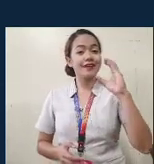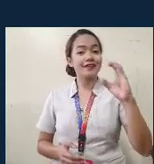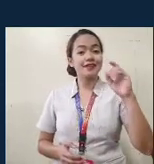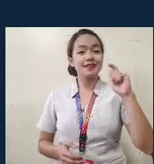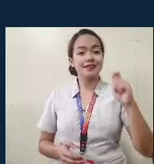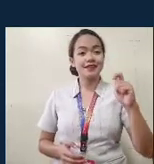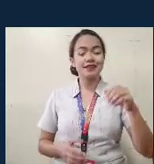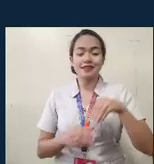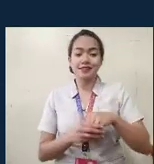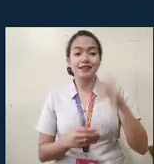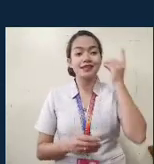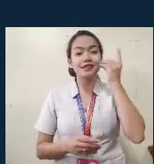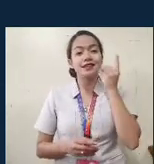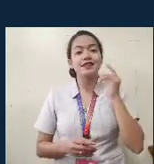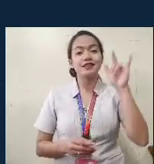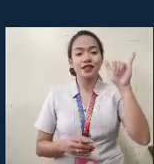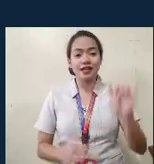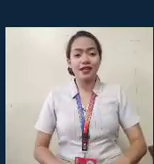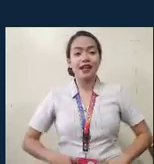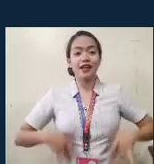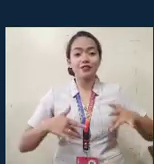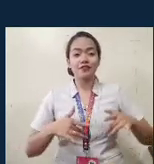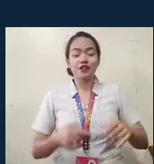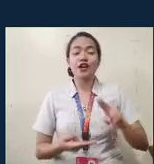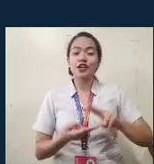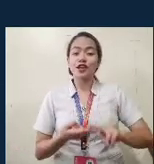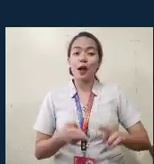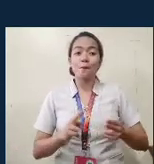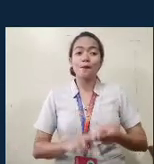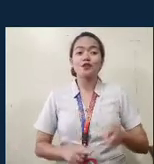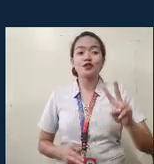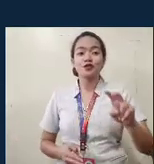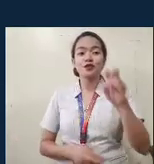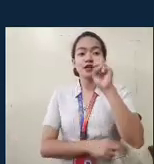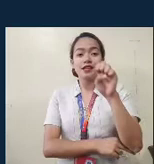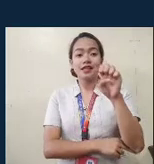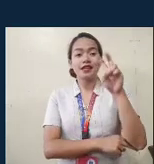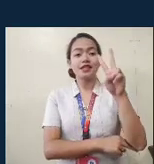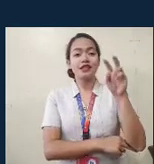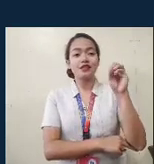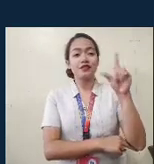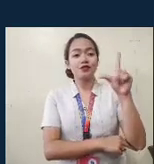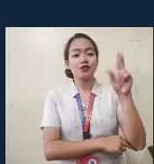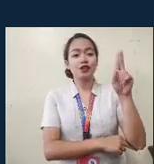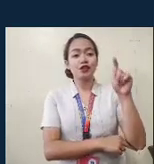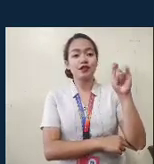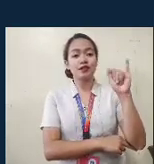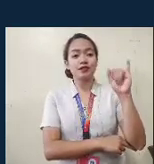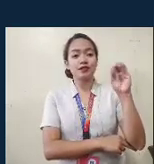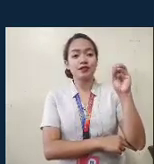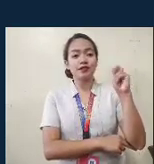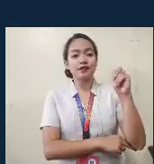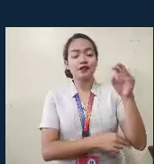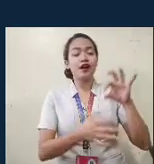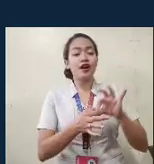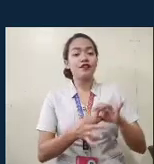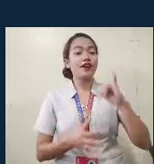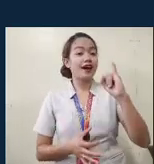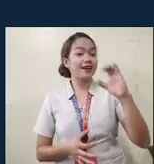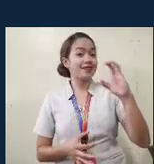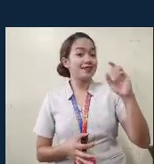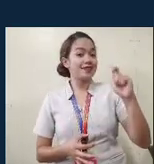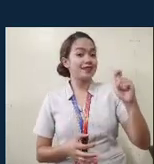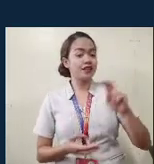of ICT in daily life. Number 2: Evolution